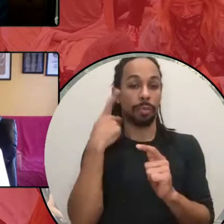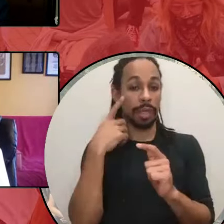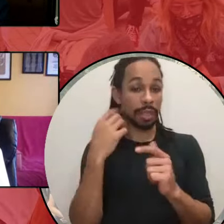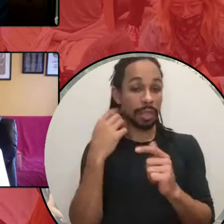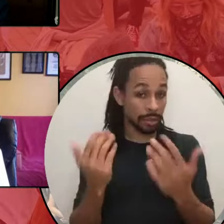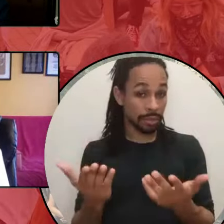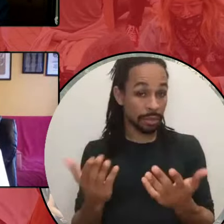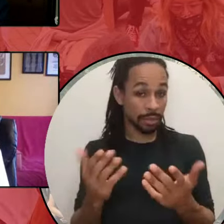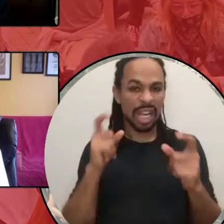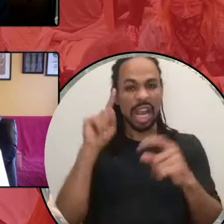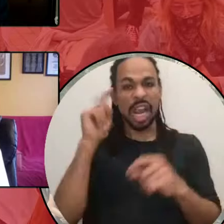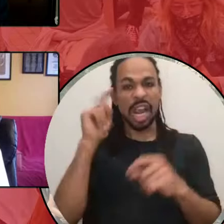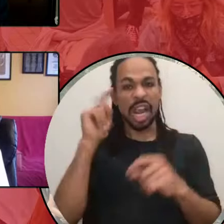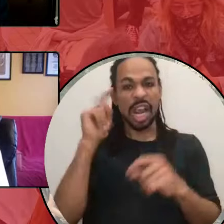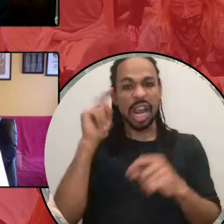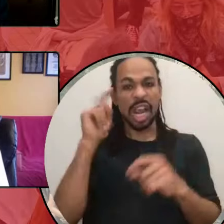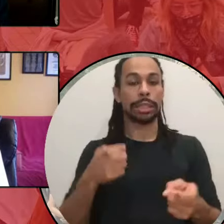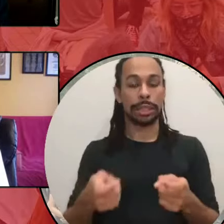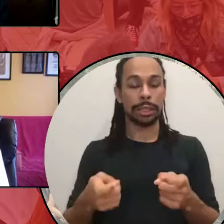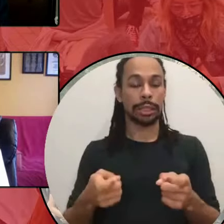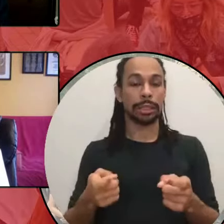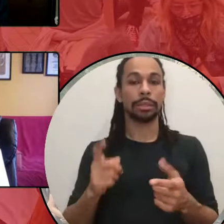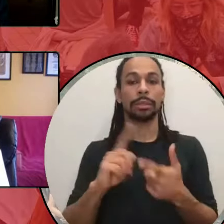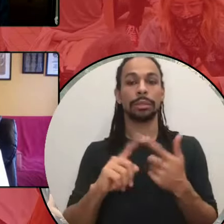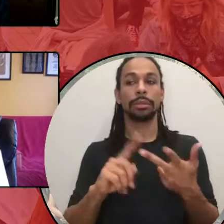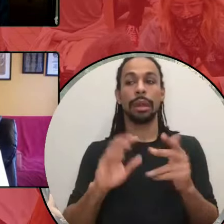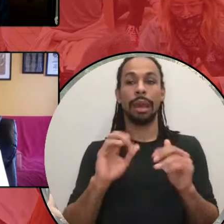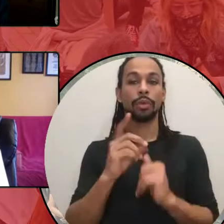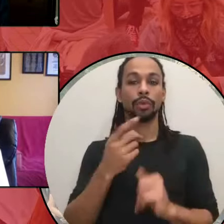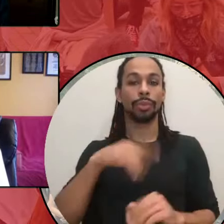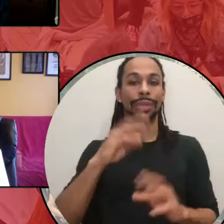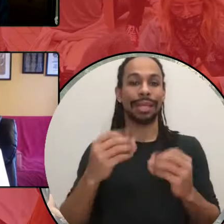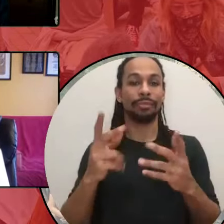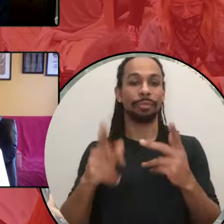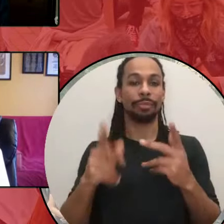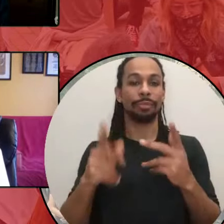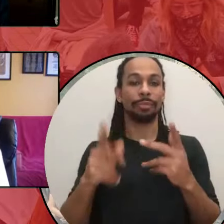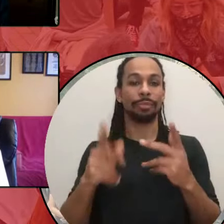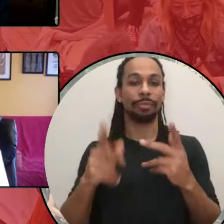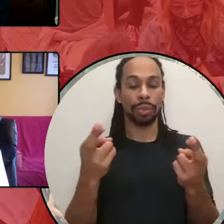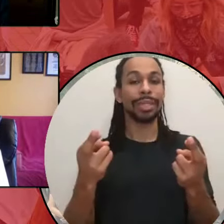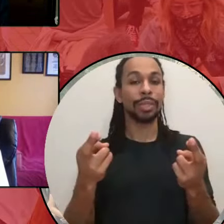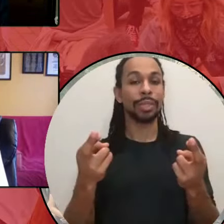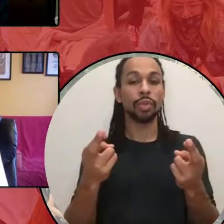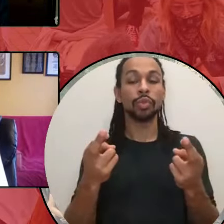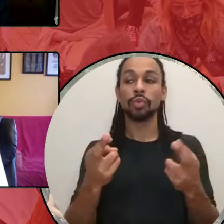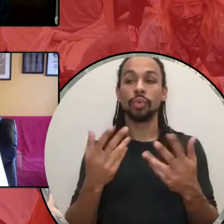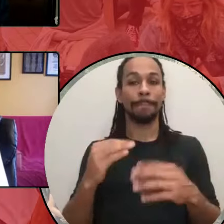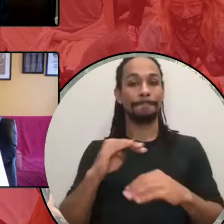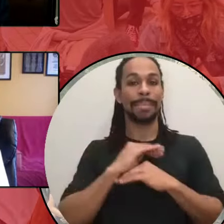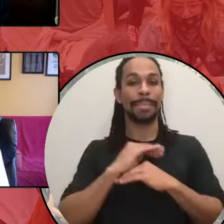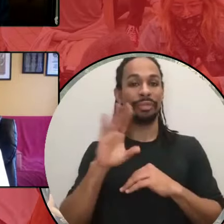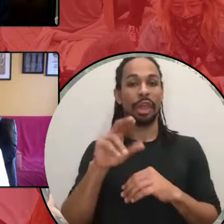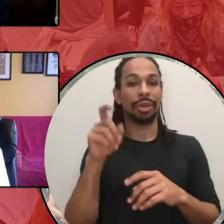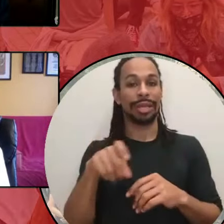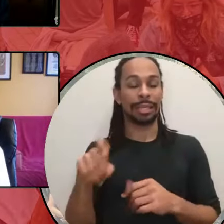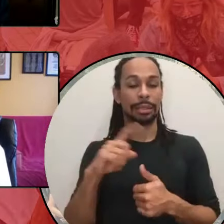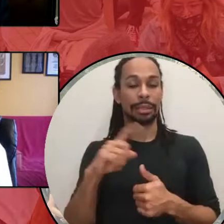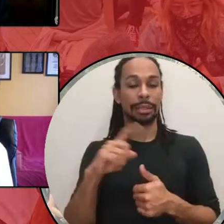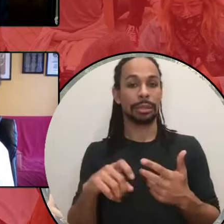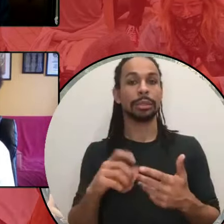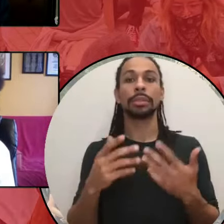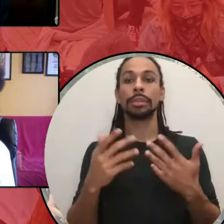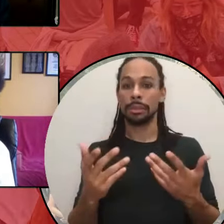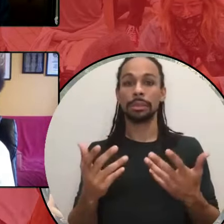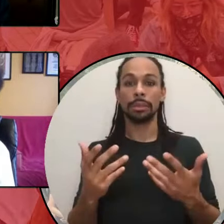build the economies that they need and to get their needs met and to have and experience true safety? I think we do